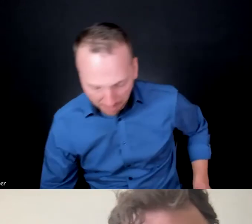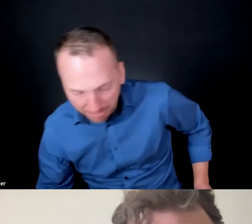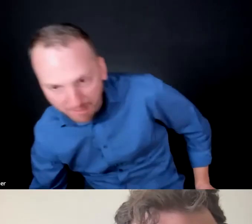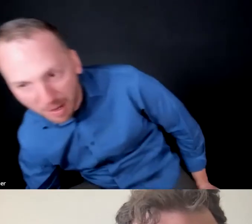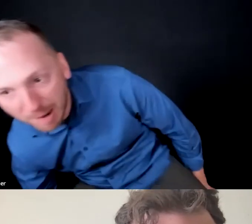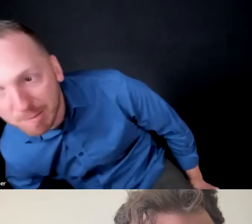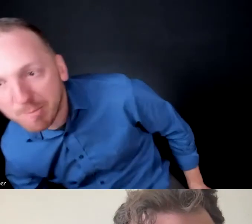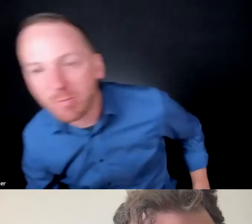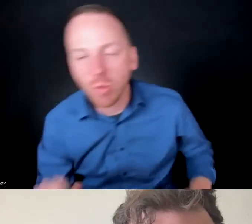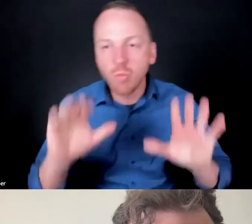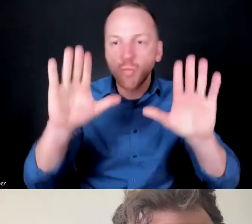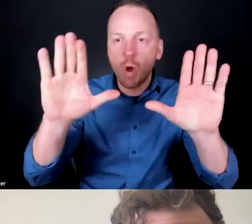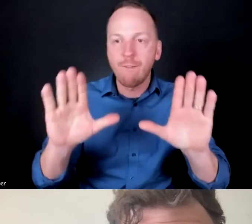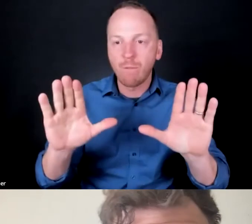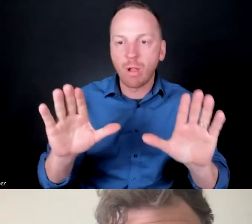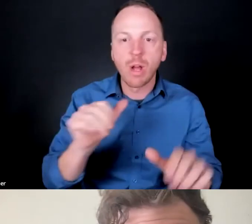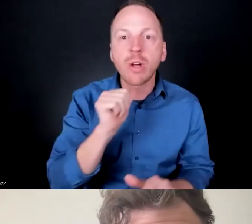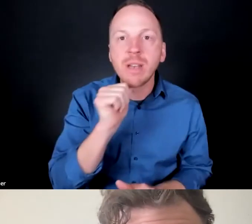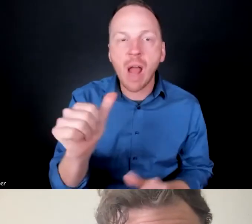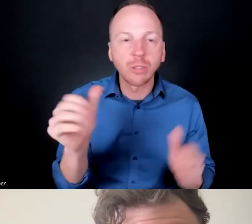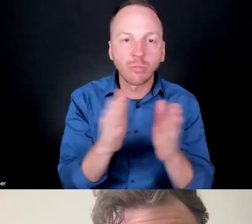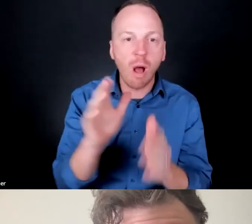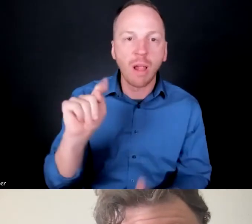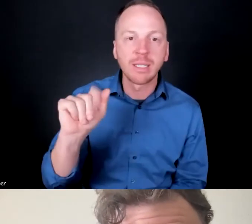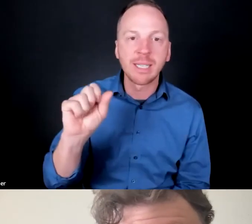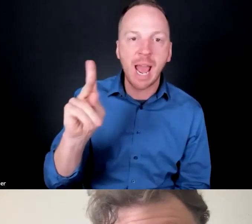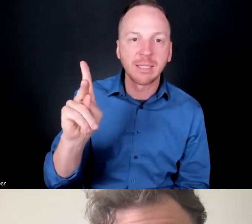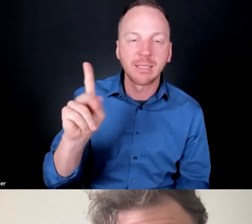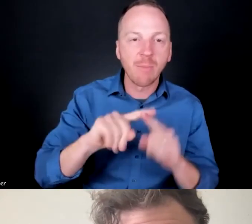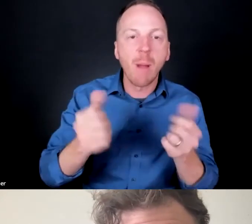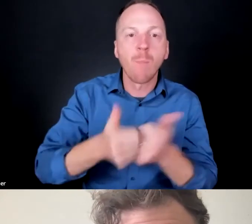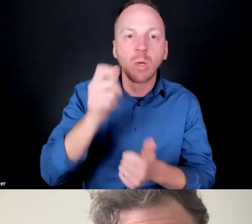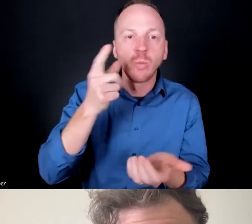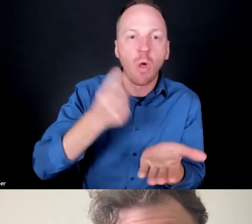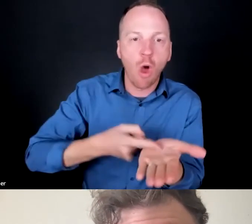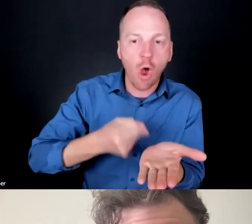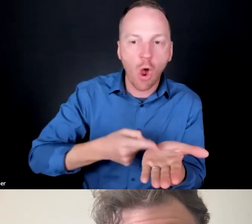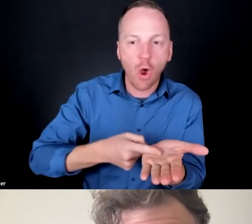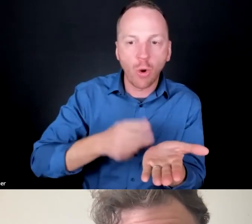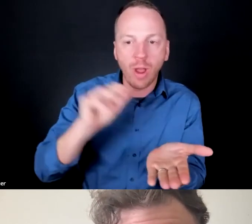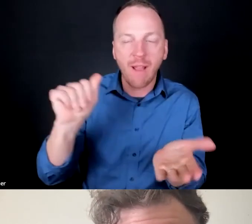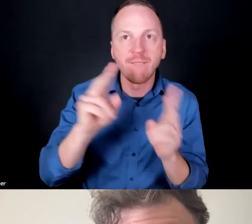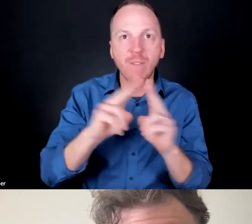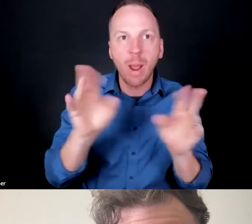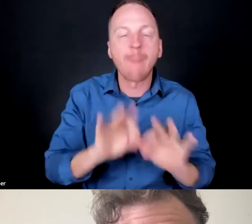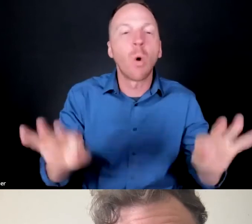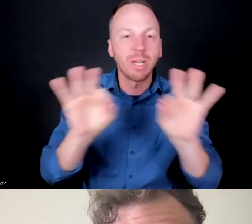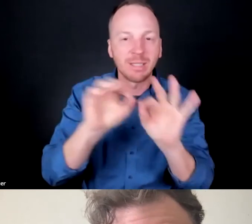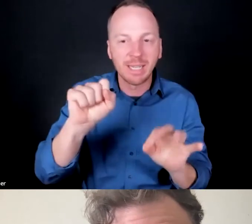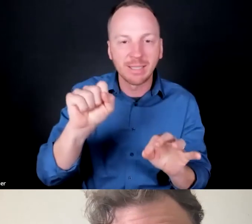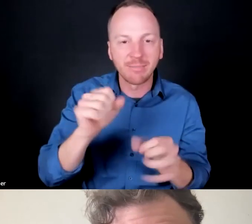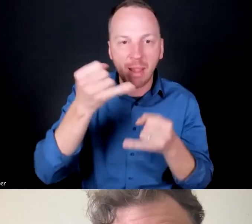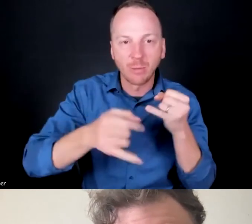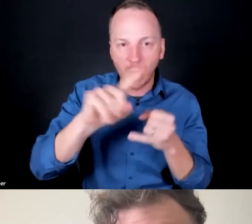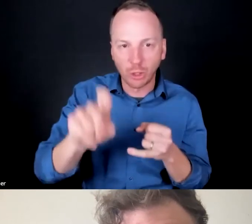Wonderful. No small task, but most would argue of urgent importance. So last